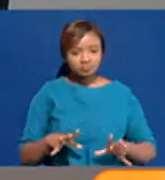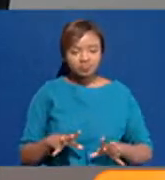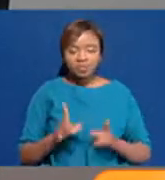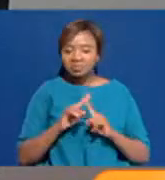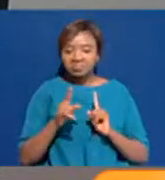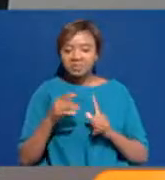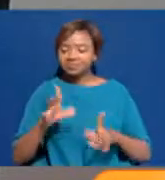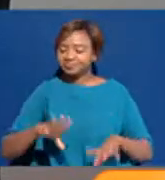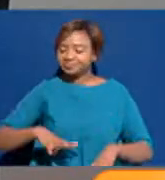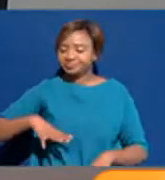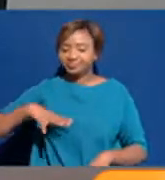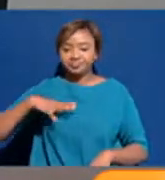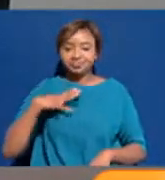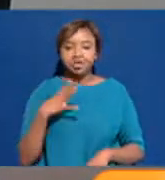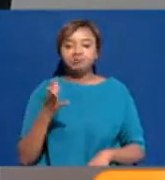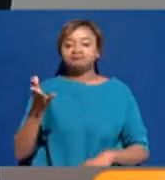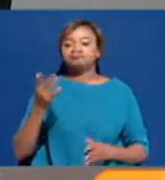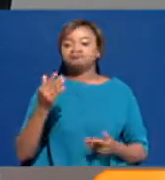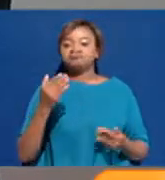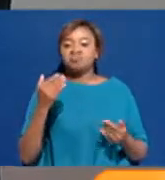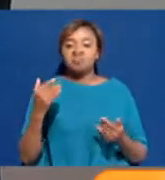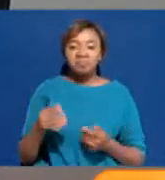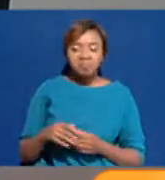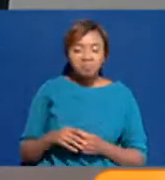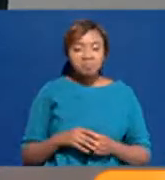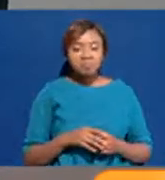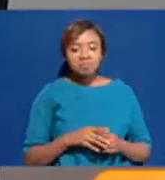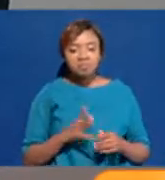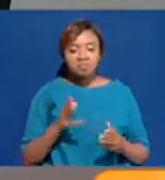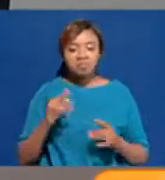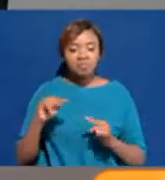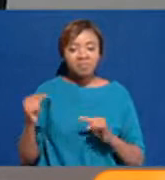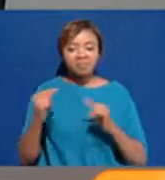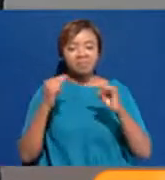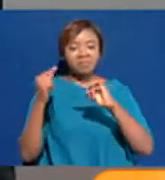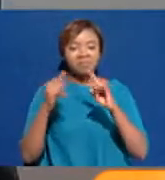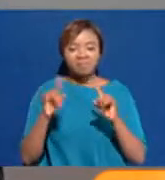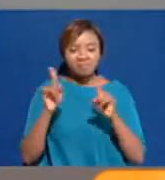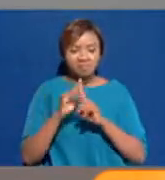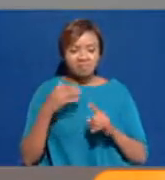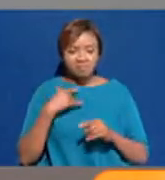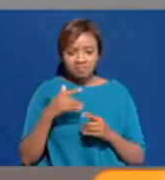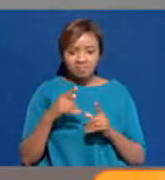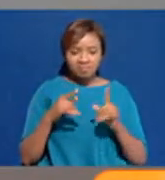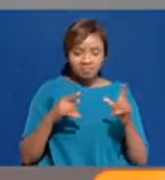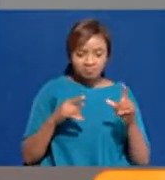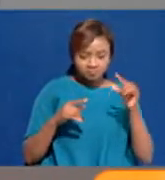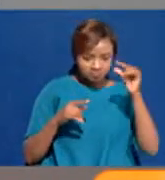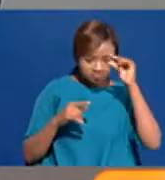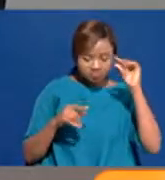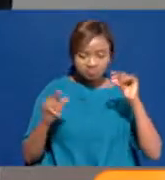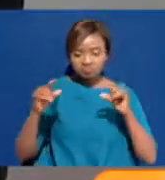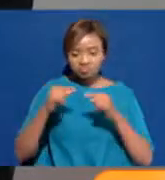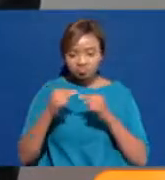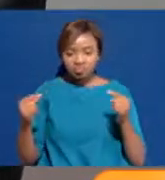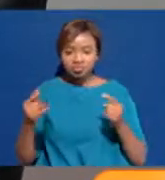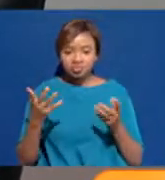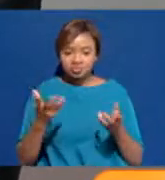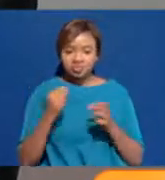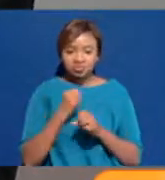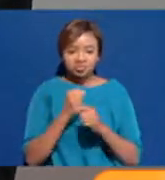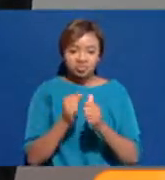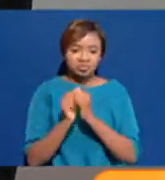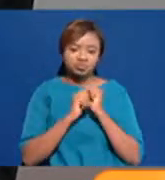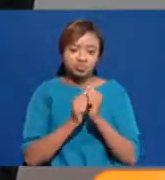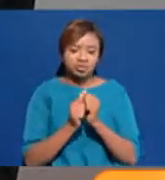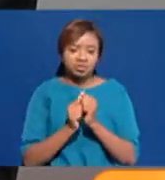form of let's sit, let's hear. And there are things that both opposition and government should unite to do. And I think that is where we should